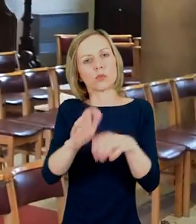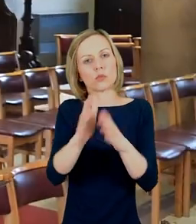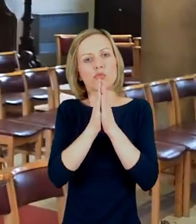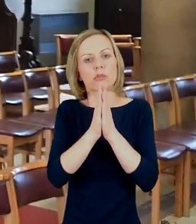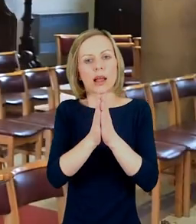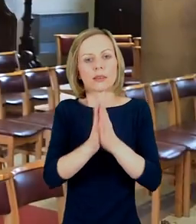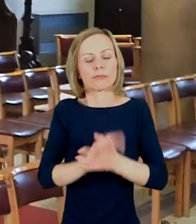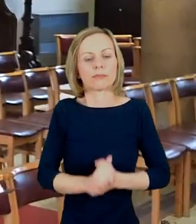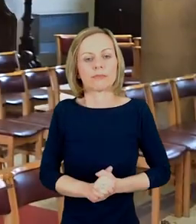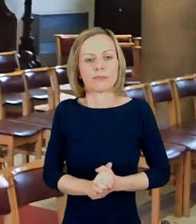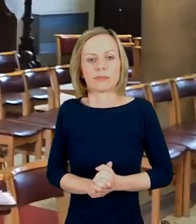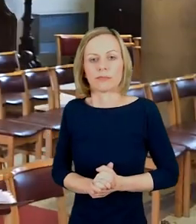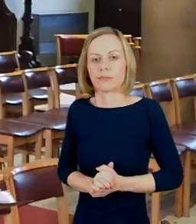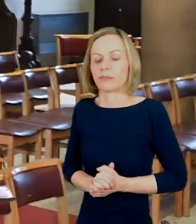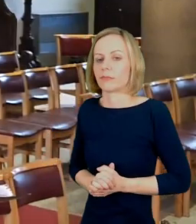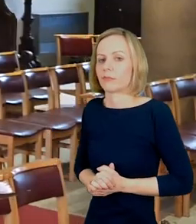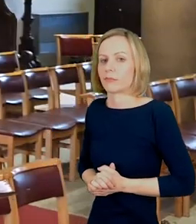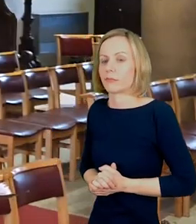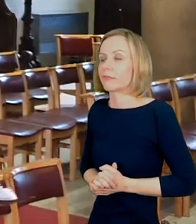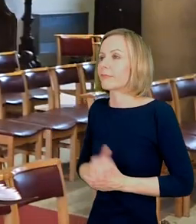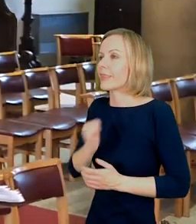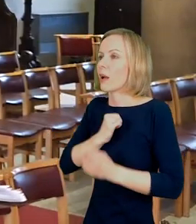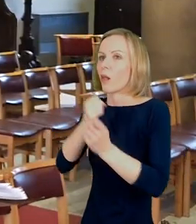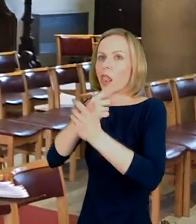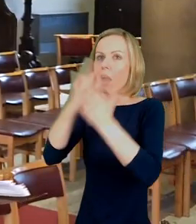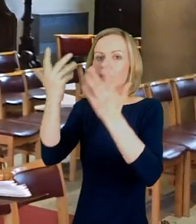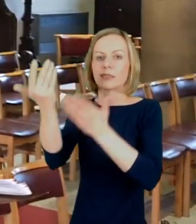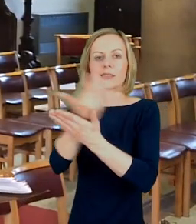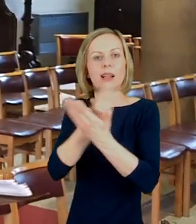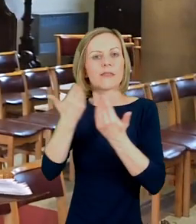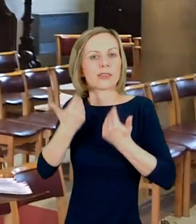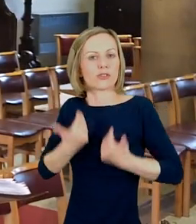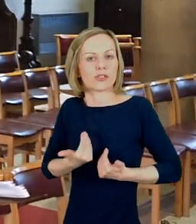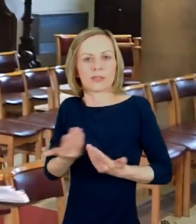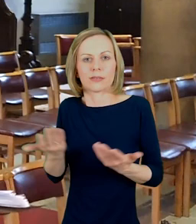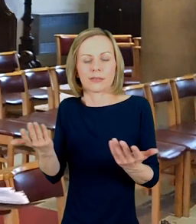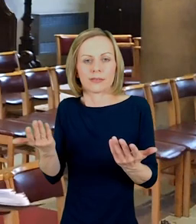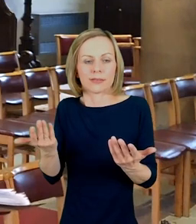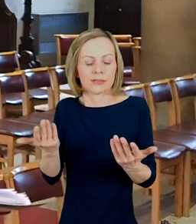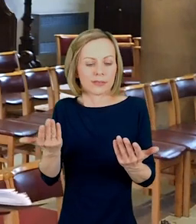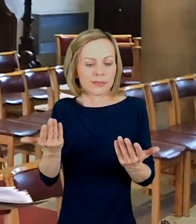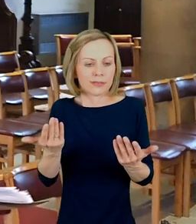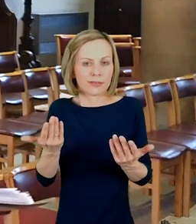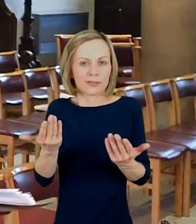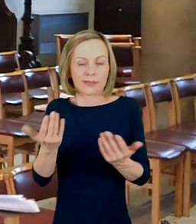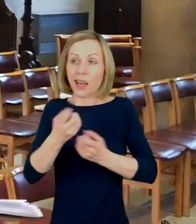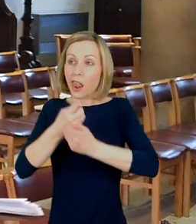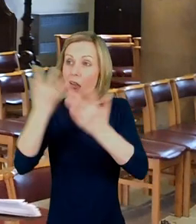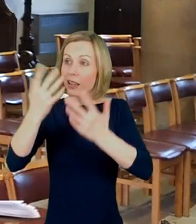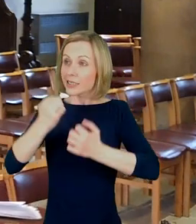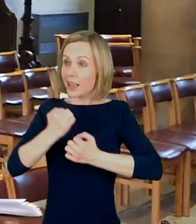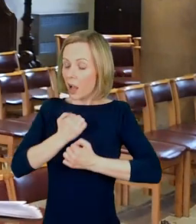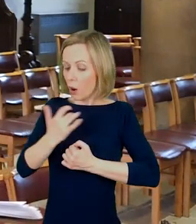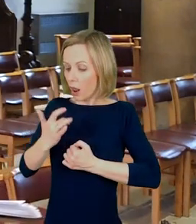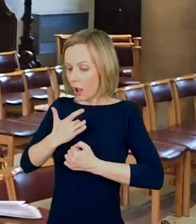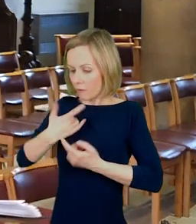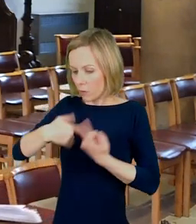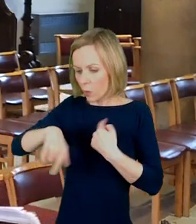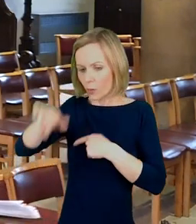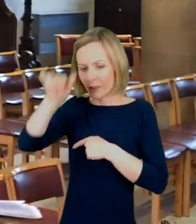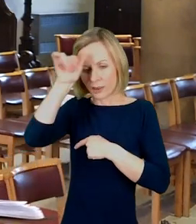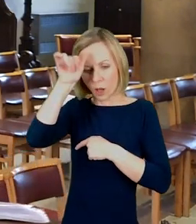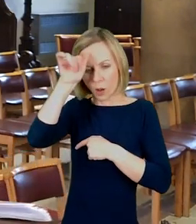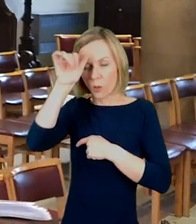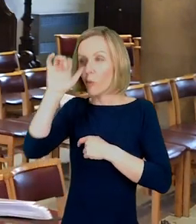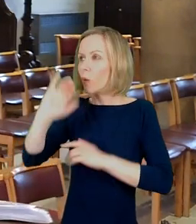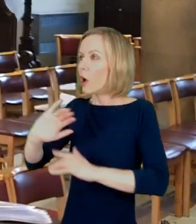pray. God, our light and our salvation, illuminate our lives that we may see your goodness in the